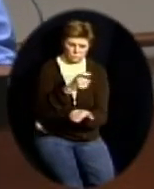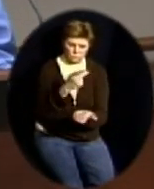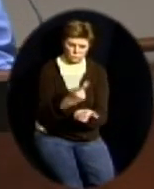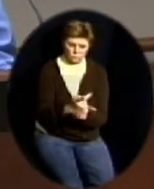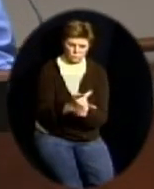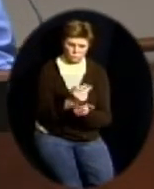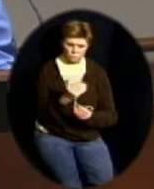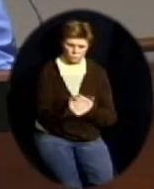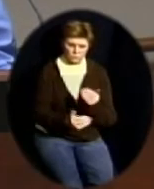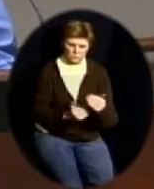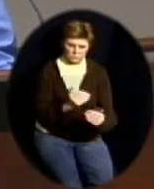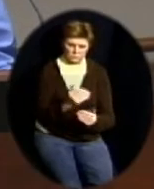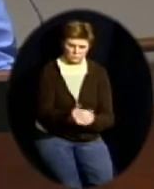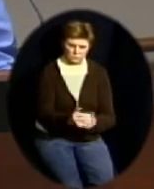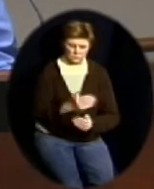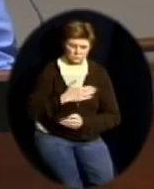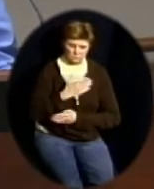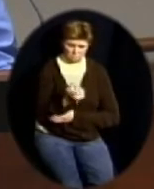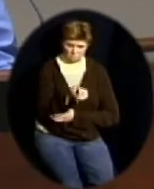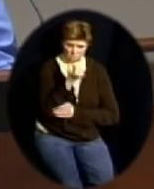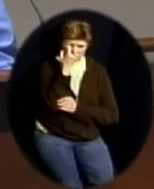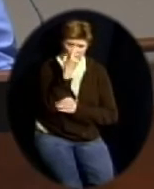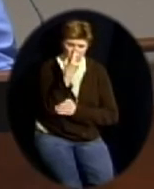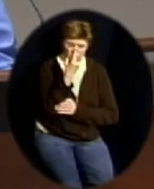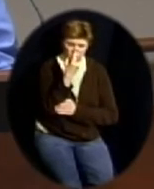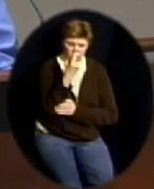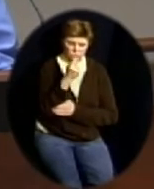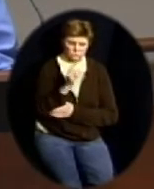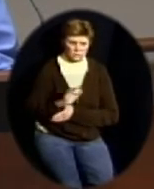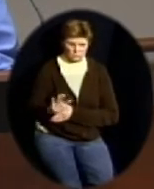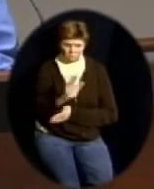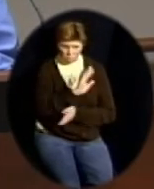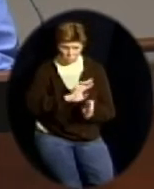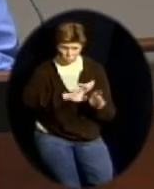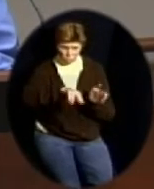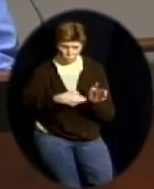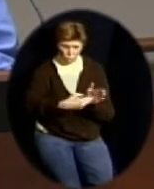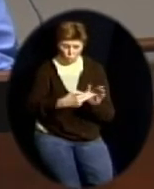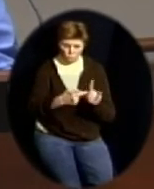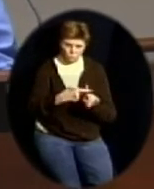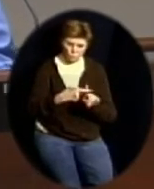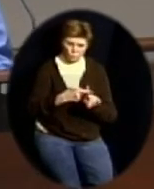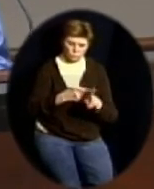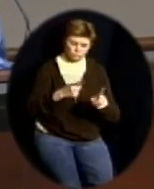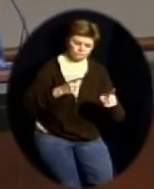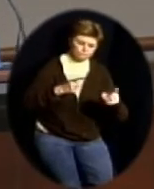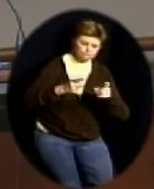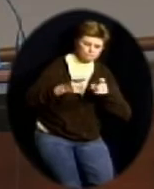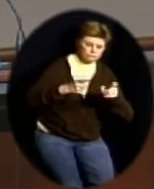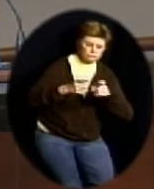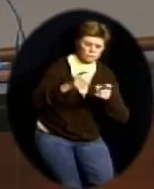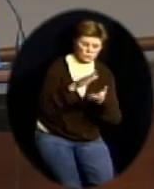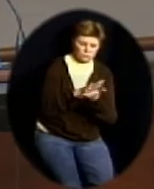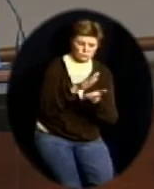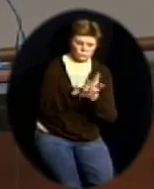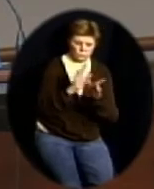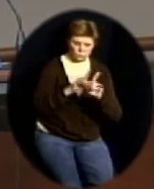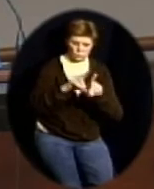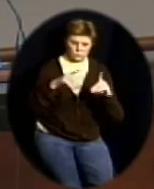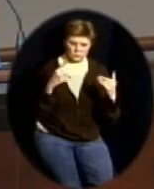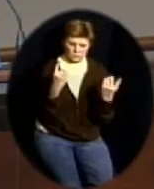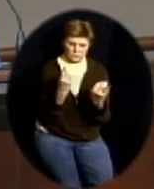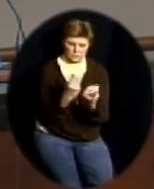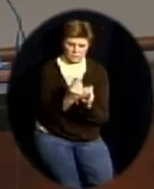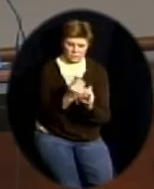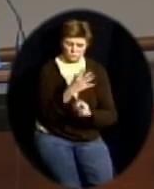It's my understanding that the role of the board is to somewhat govern and oversee the direction of the school district. And this is